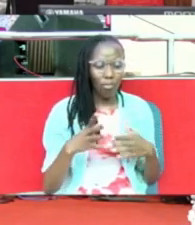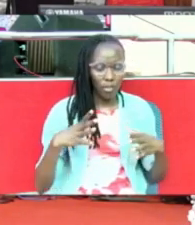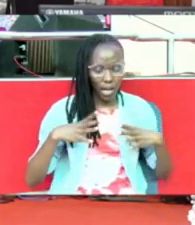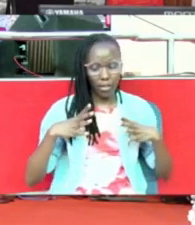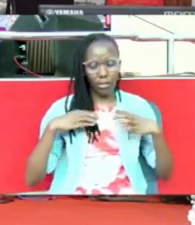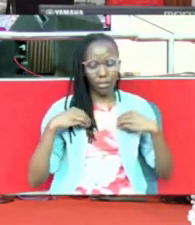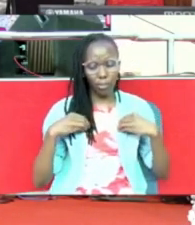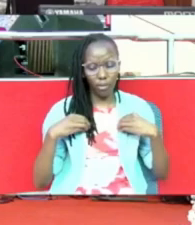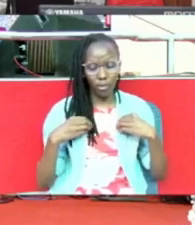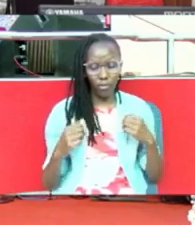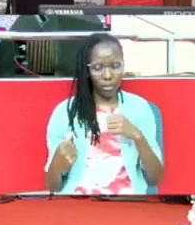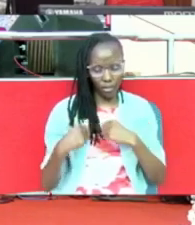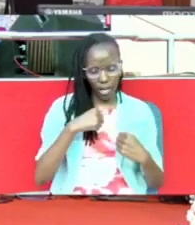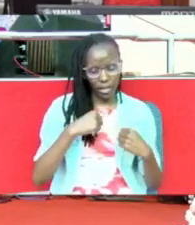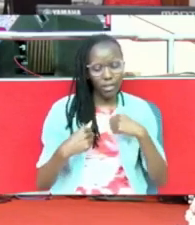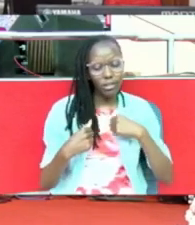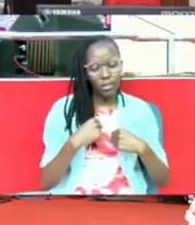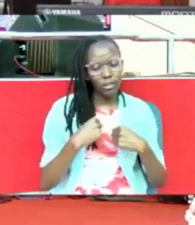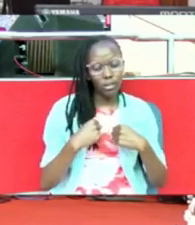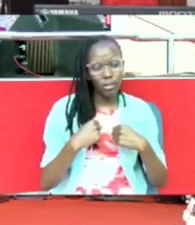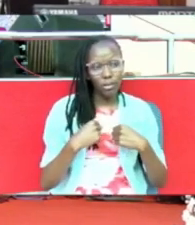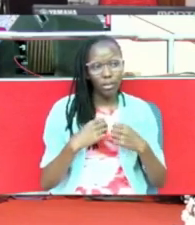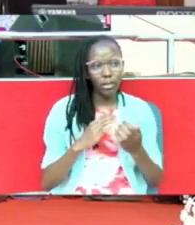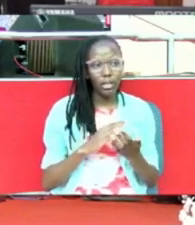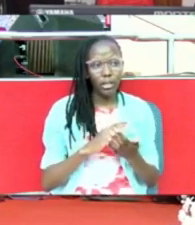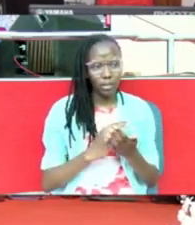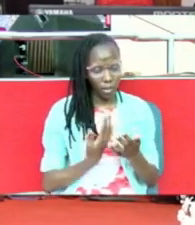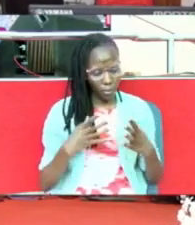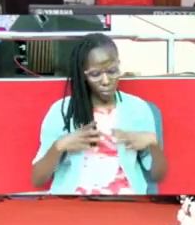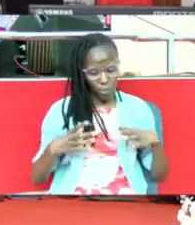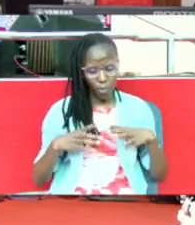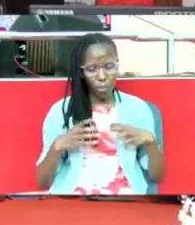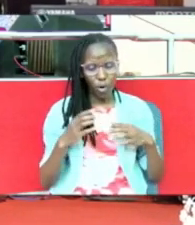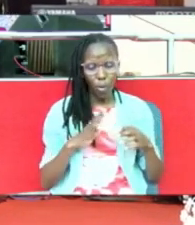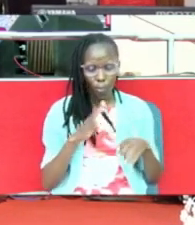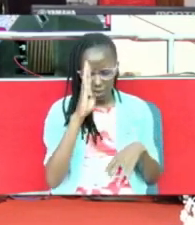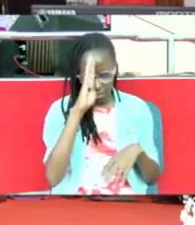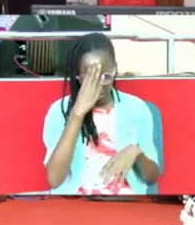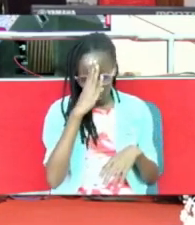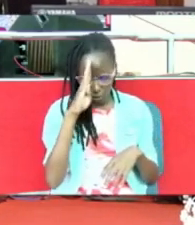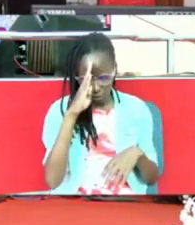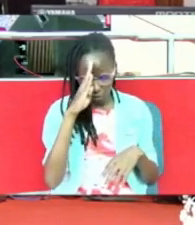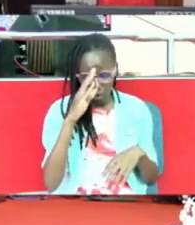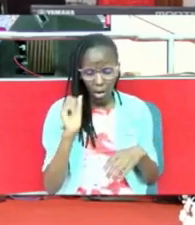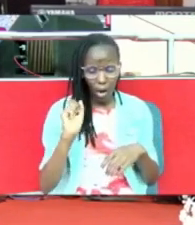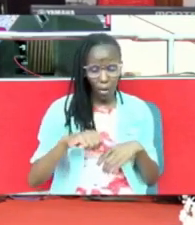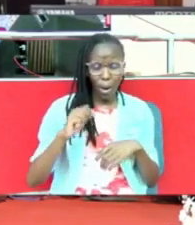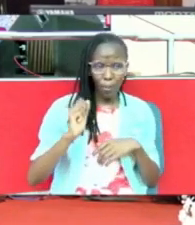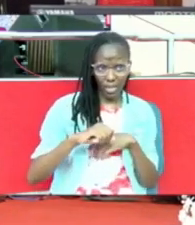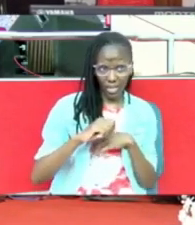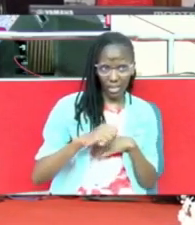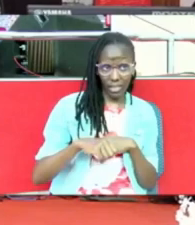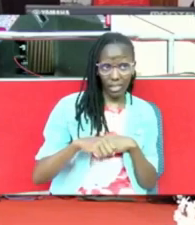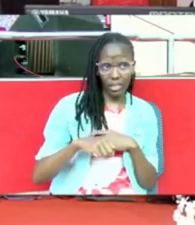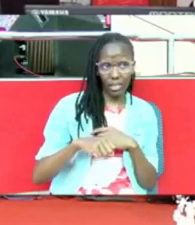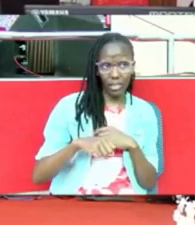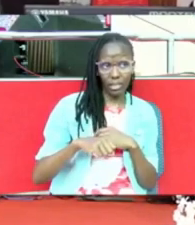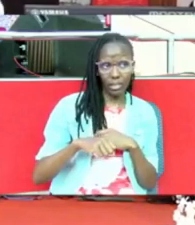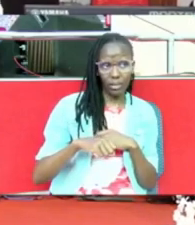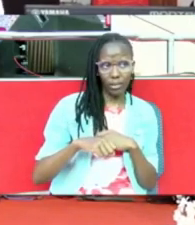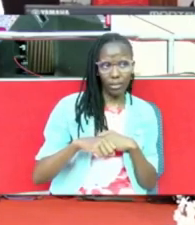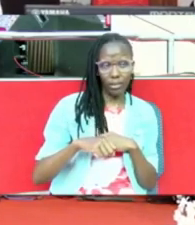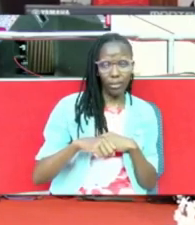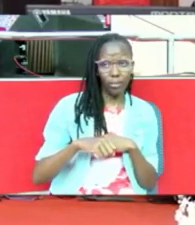kama tutaweza kupokea ile changamoto, some people may doubt our capacity to accomplish. Kuna wale ambao watatilia shaka uwezo wetu